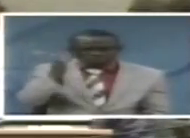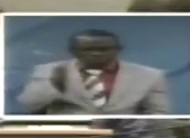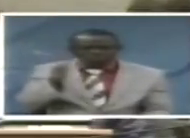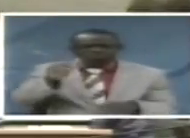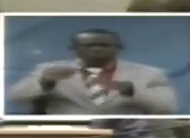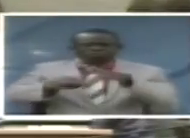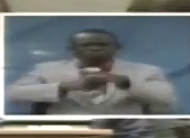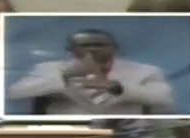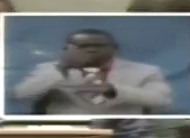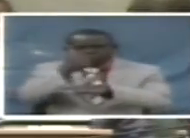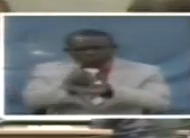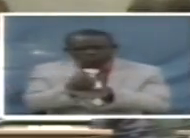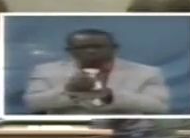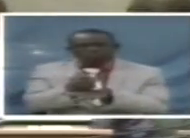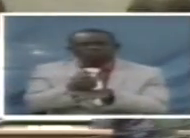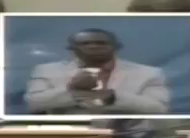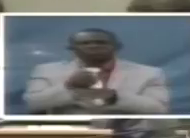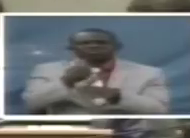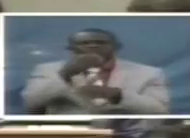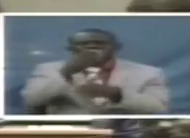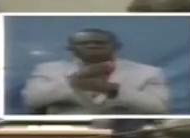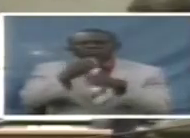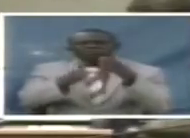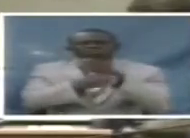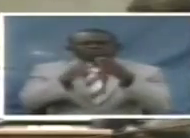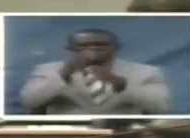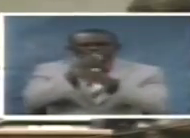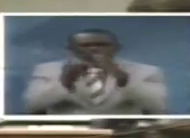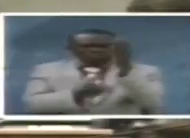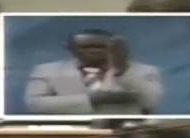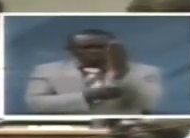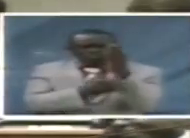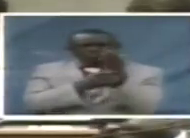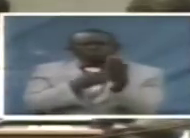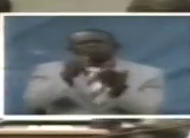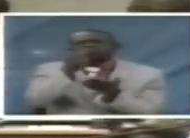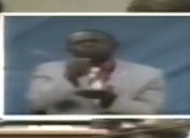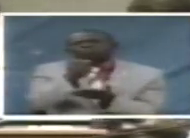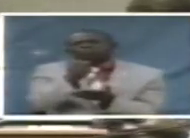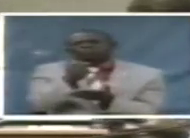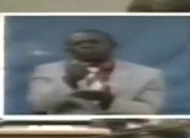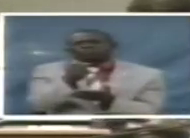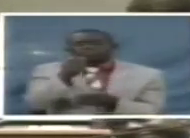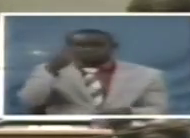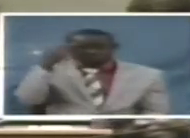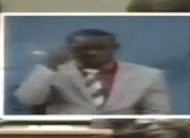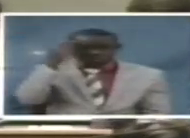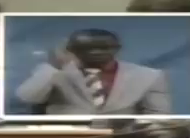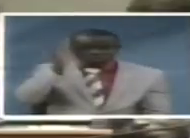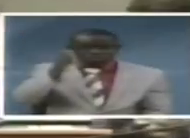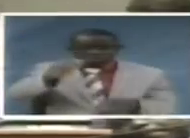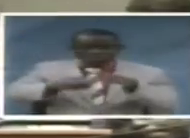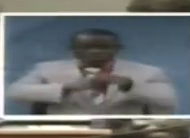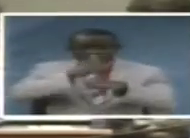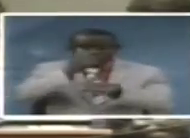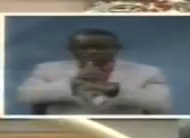set up an infrastructure development fund. Government will, in 2018, set